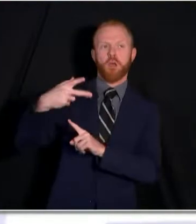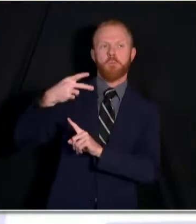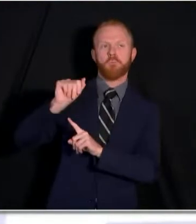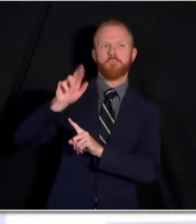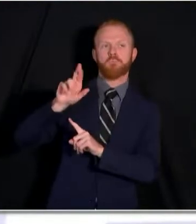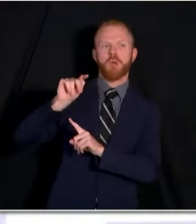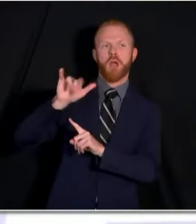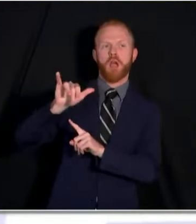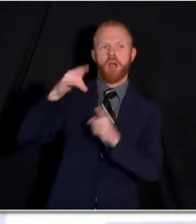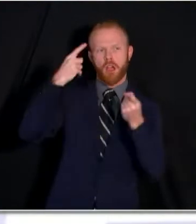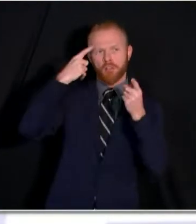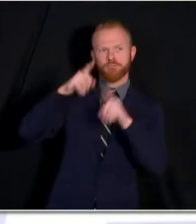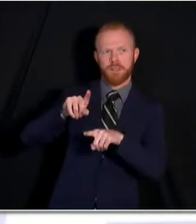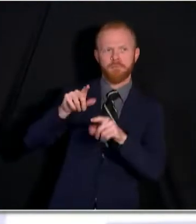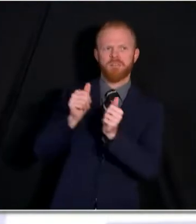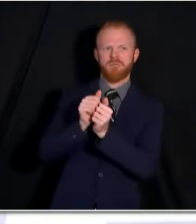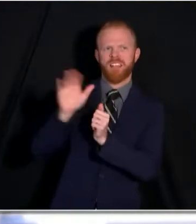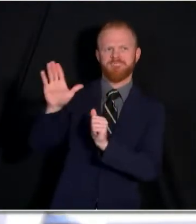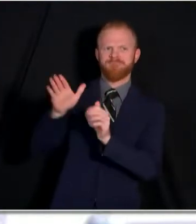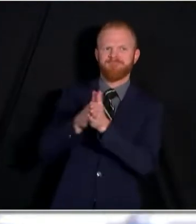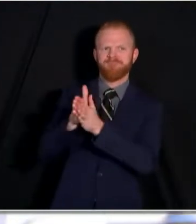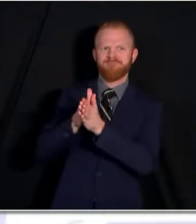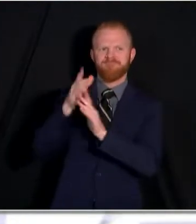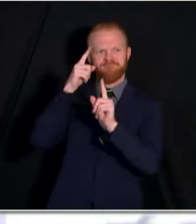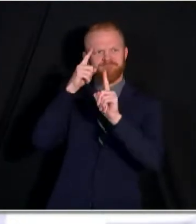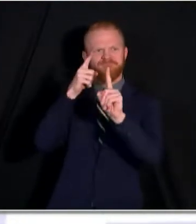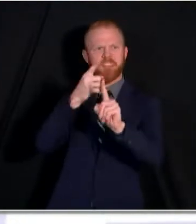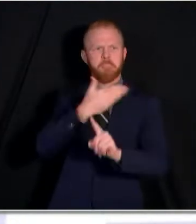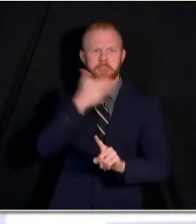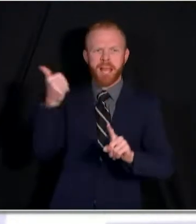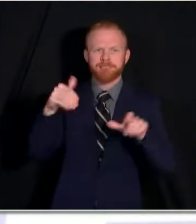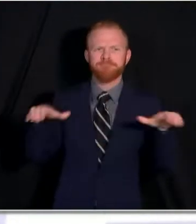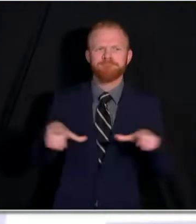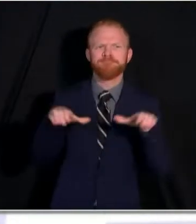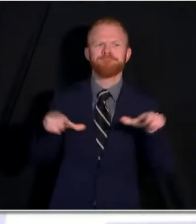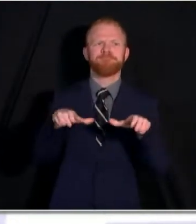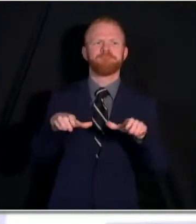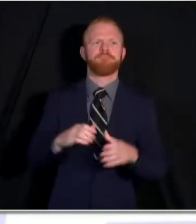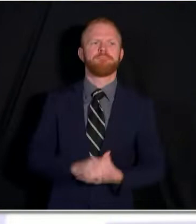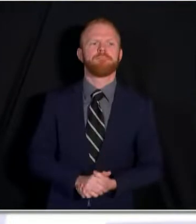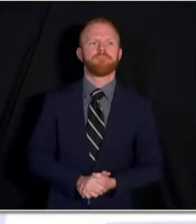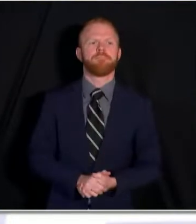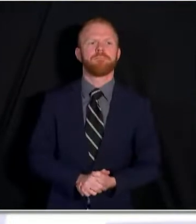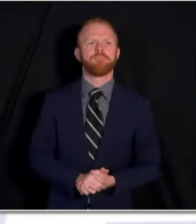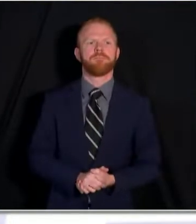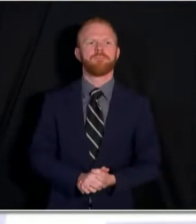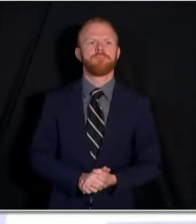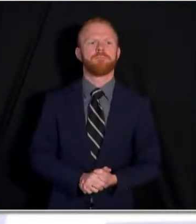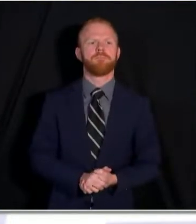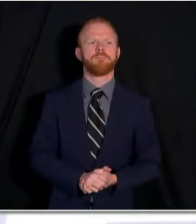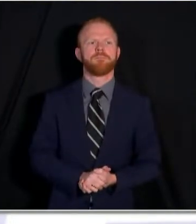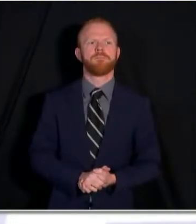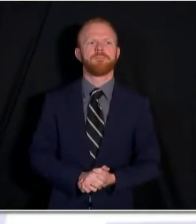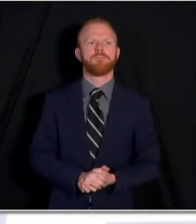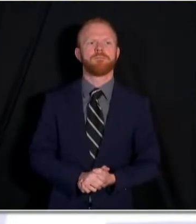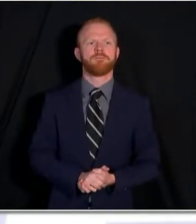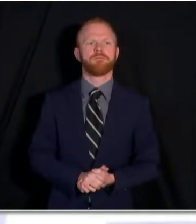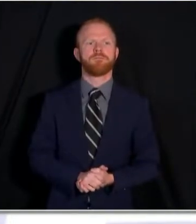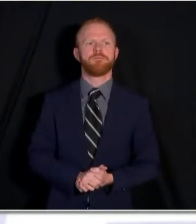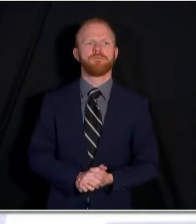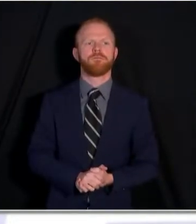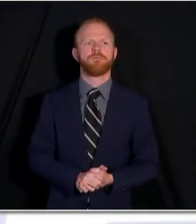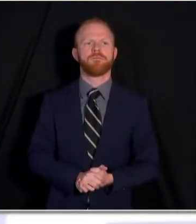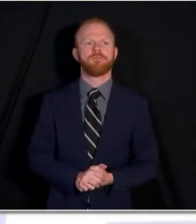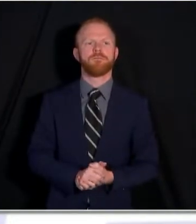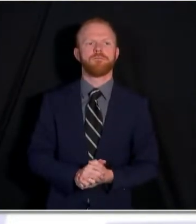incentivize better performance, that's going to create a contractual obligation so people are getting these doses out of their